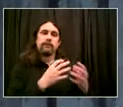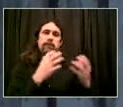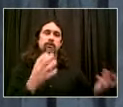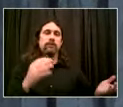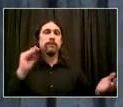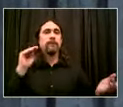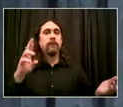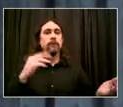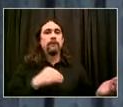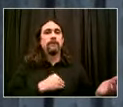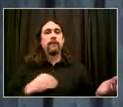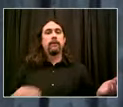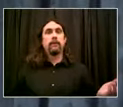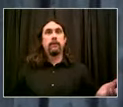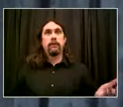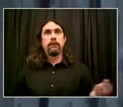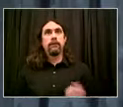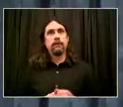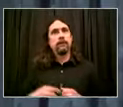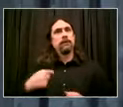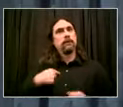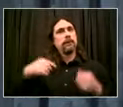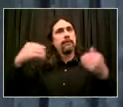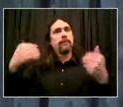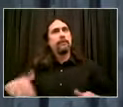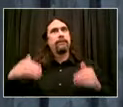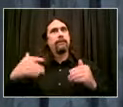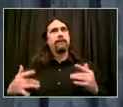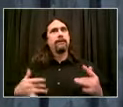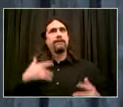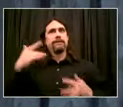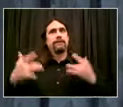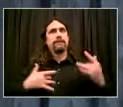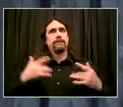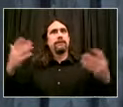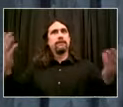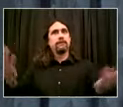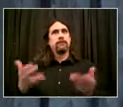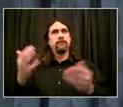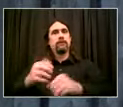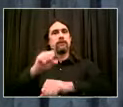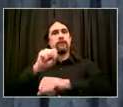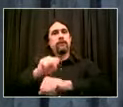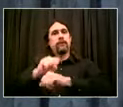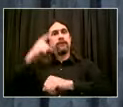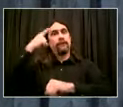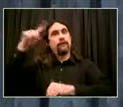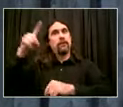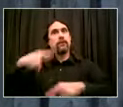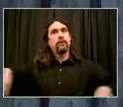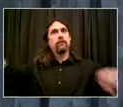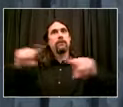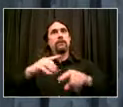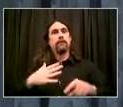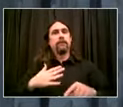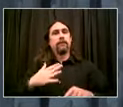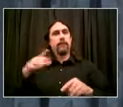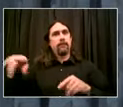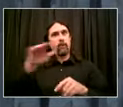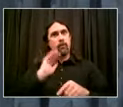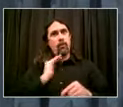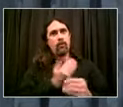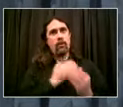to get to work. Our city, my city, has been hit really hard but we'll recover. As the